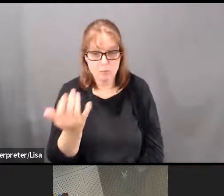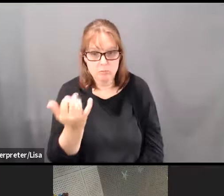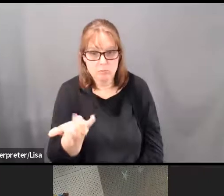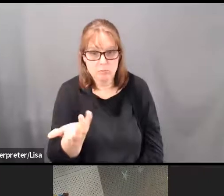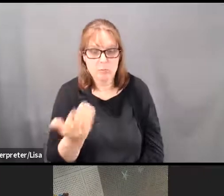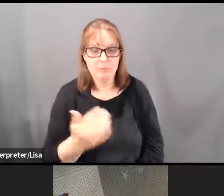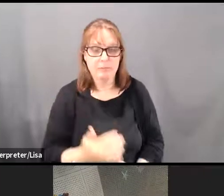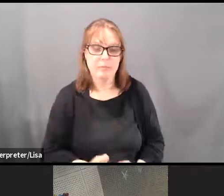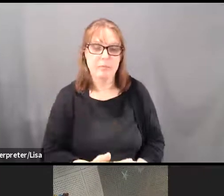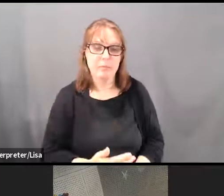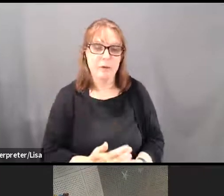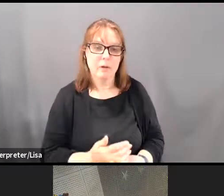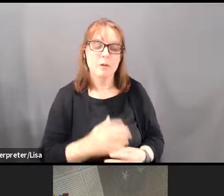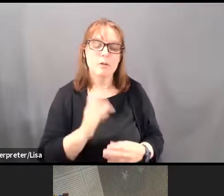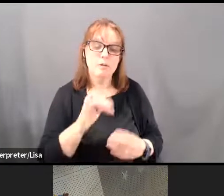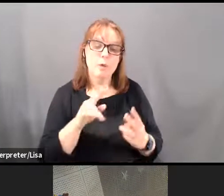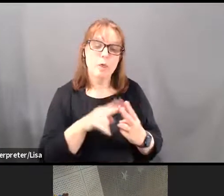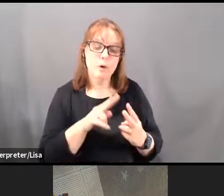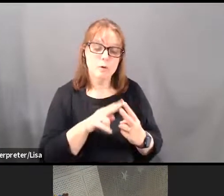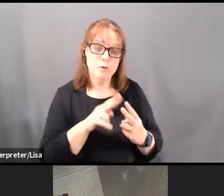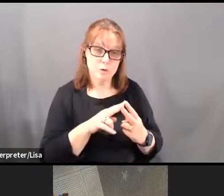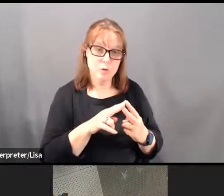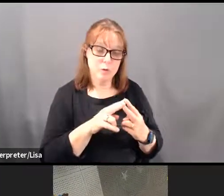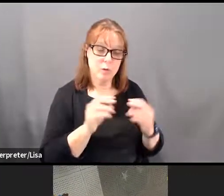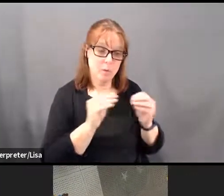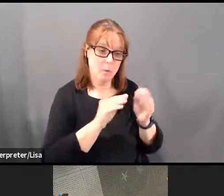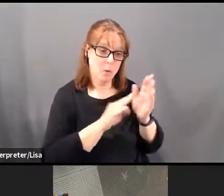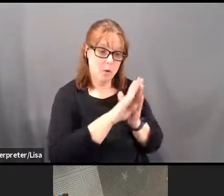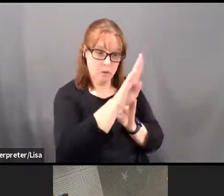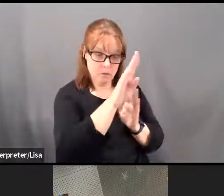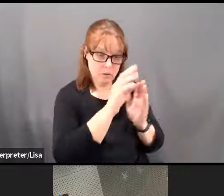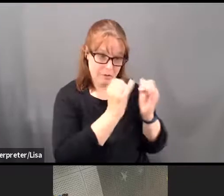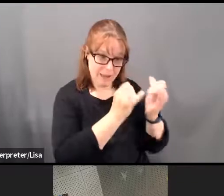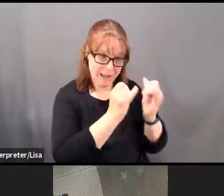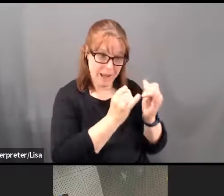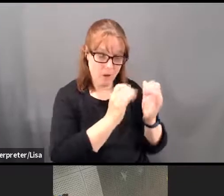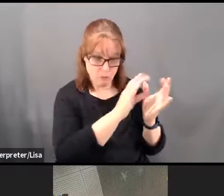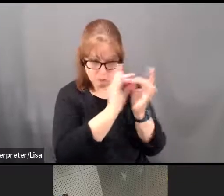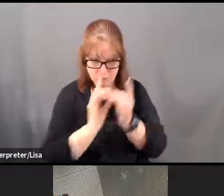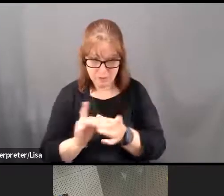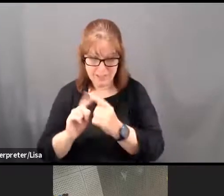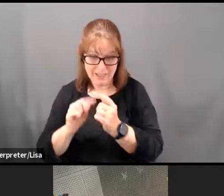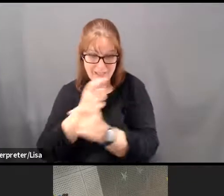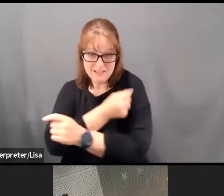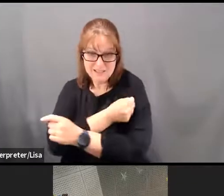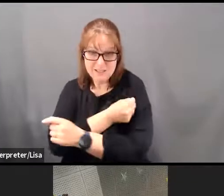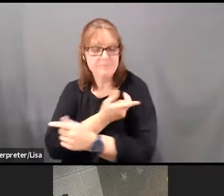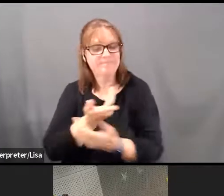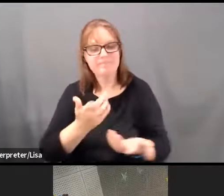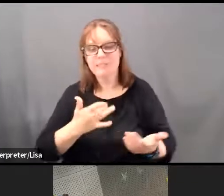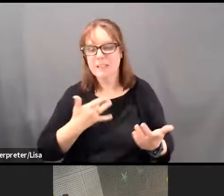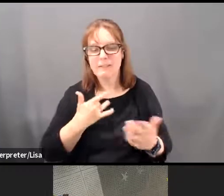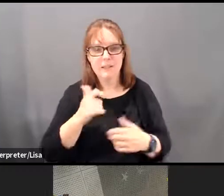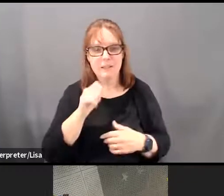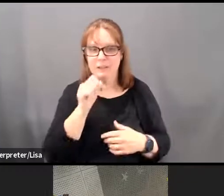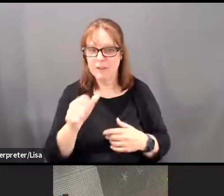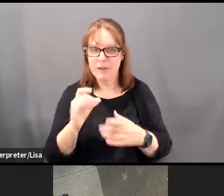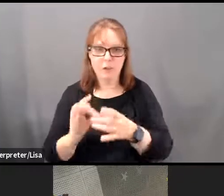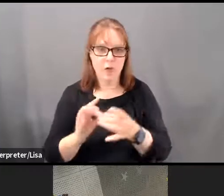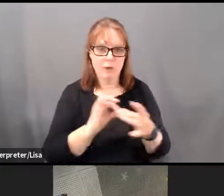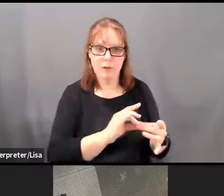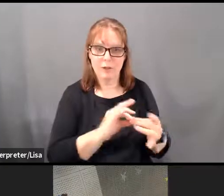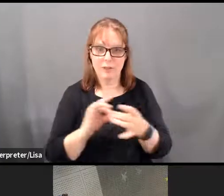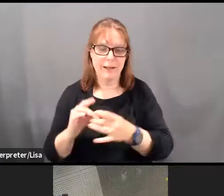myocarditis and pericarditis, and there's some question, is it connected to the vaccines? Right now, there does not appear to be a causal connection between that and the